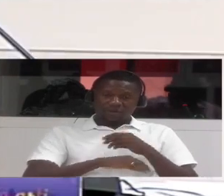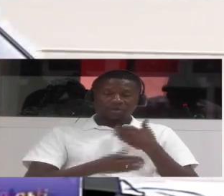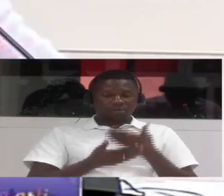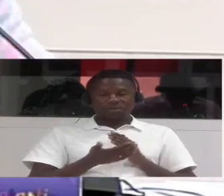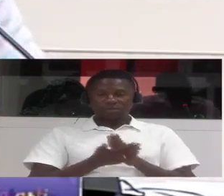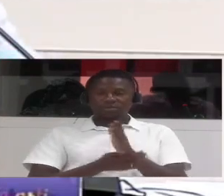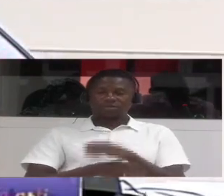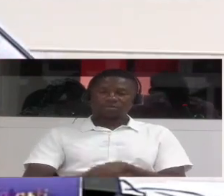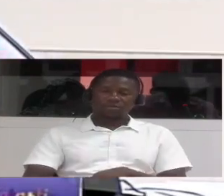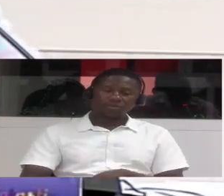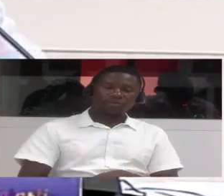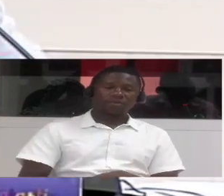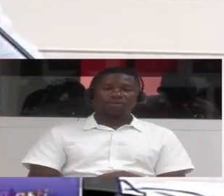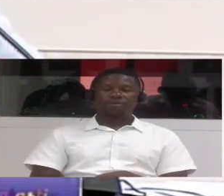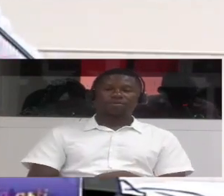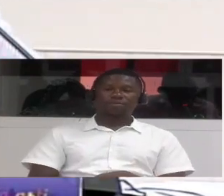Well,